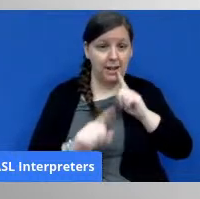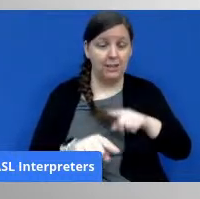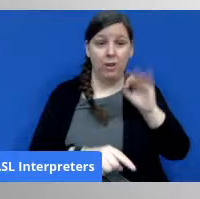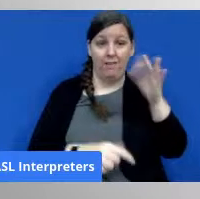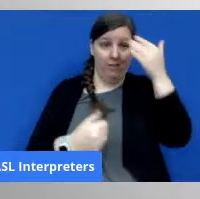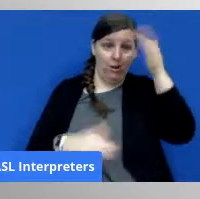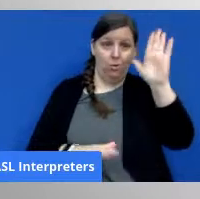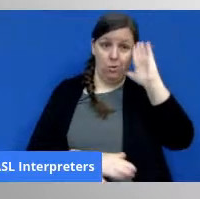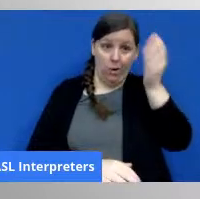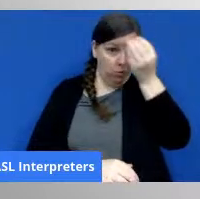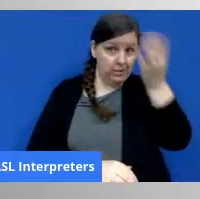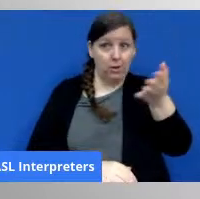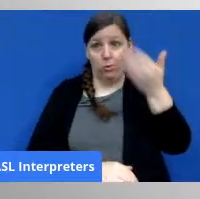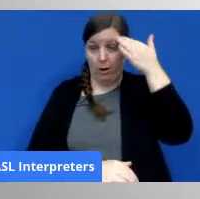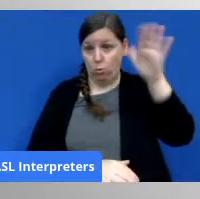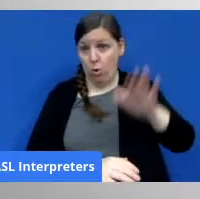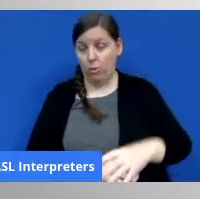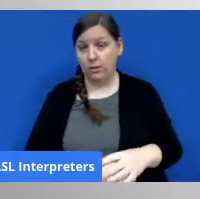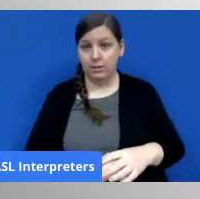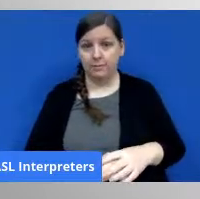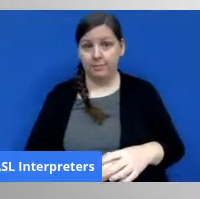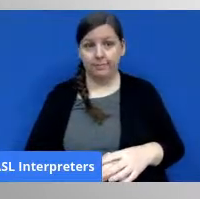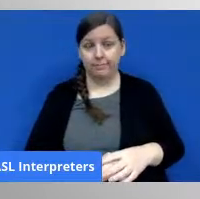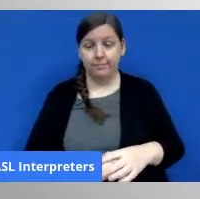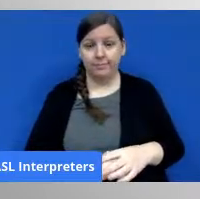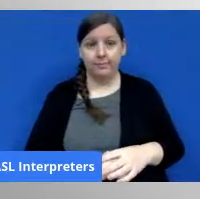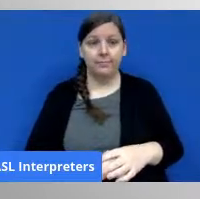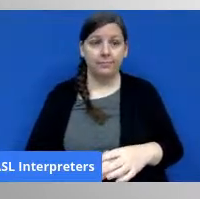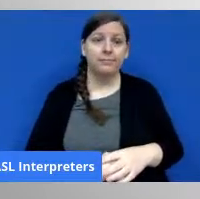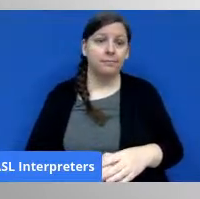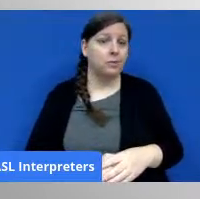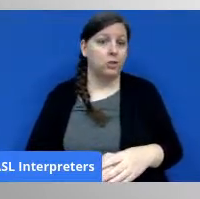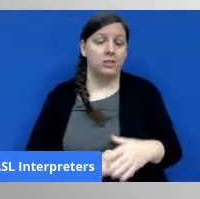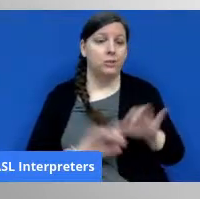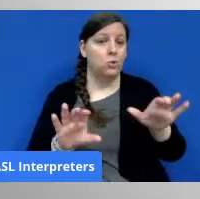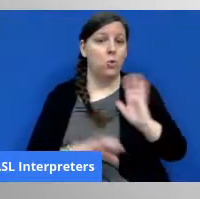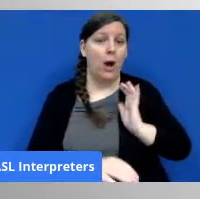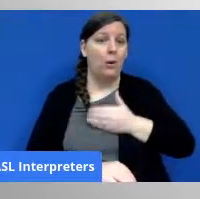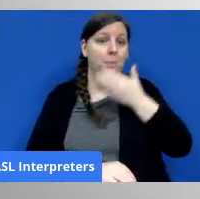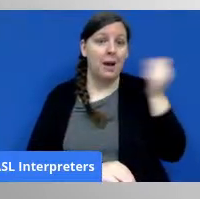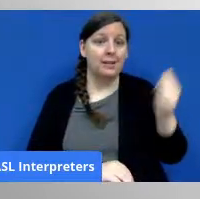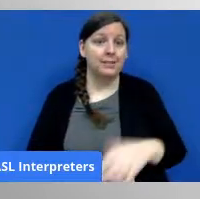I'll tell you I don't know. So we'll just do the best we can.